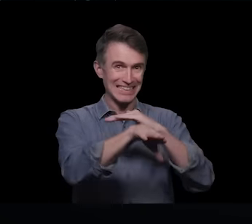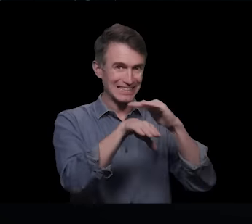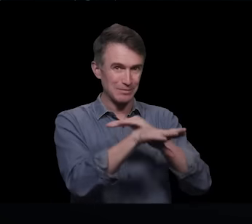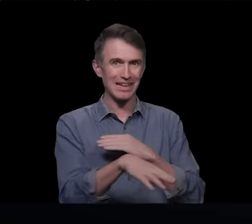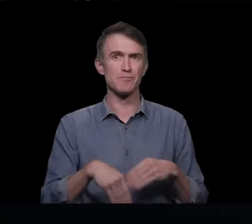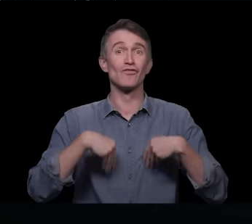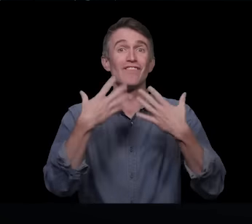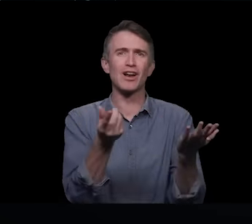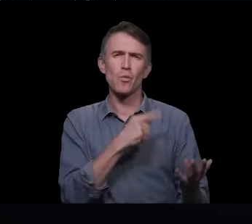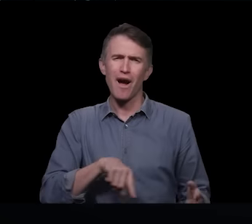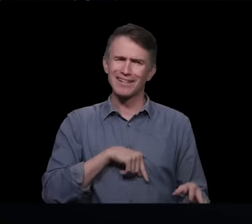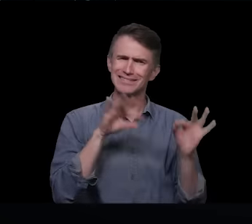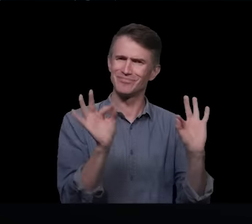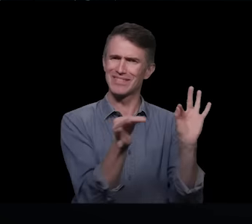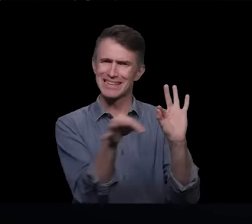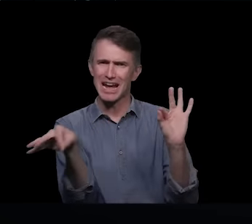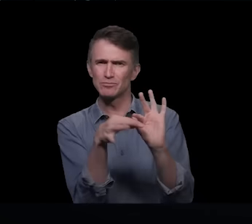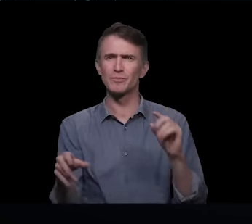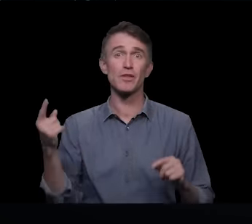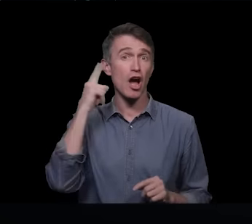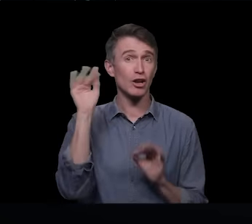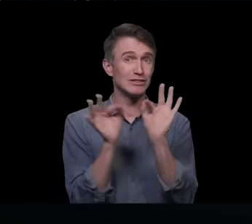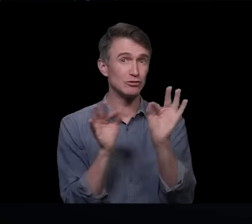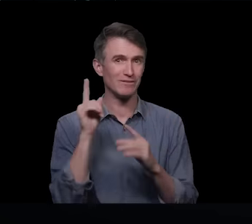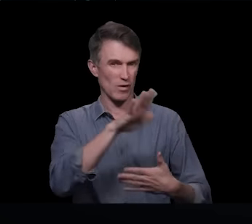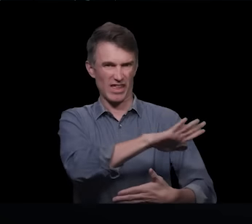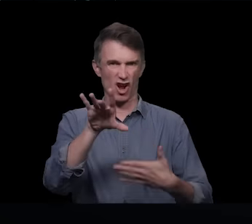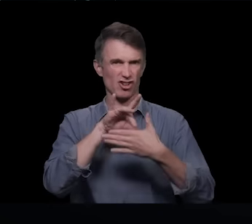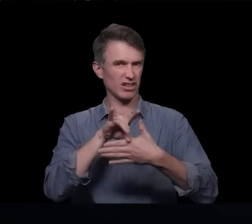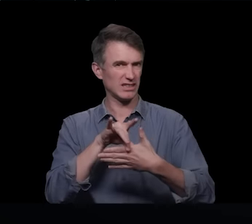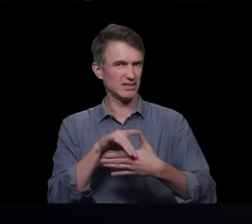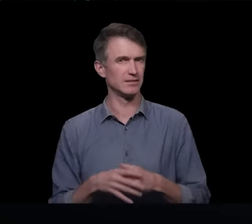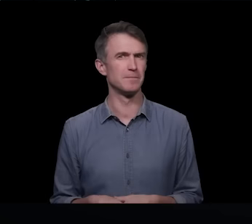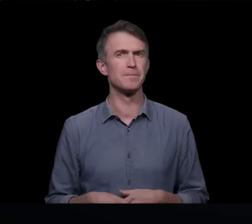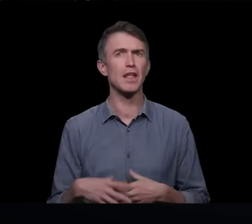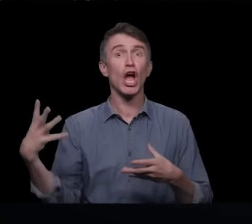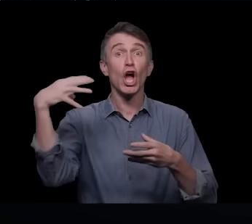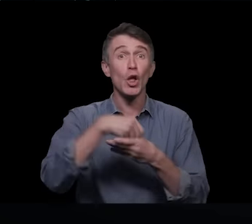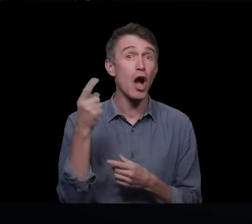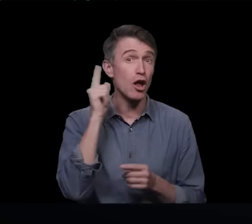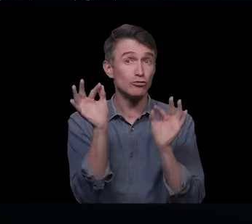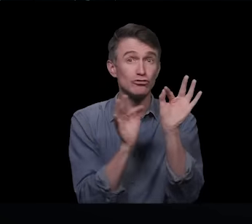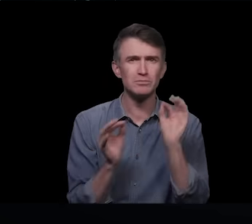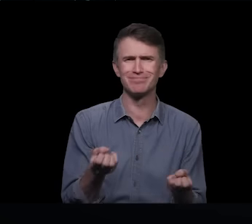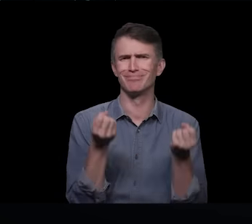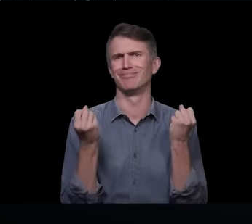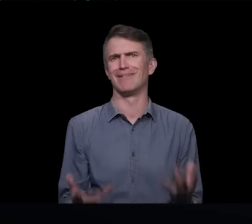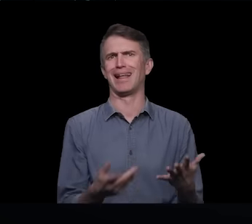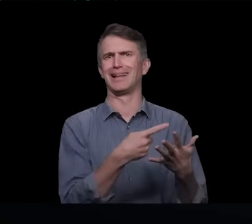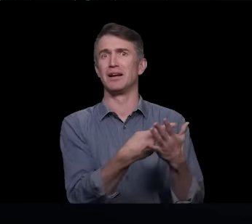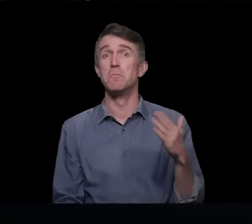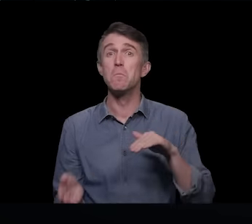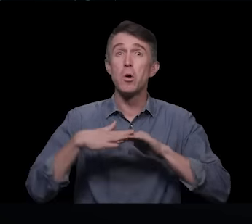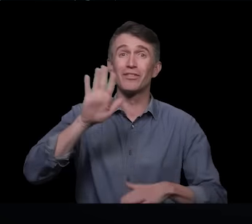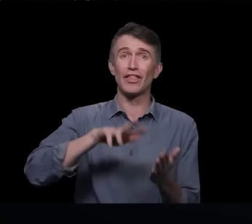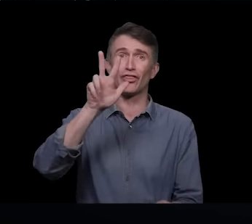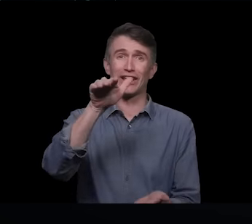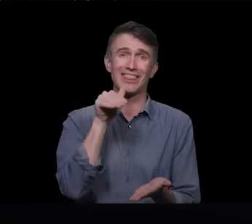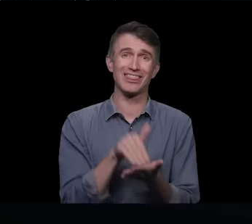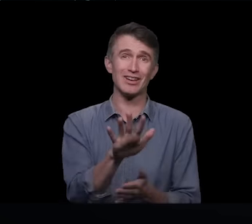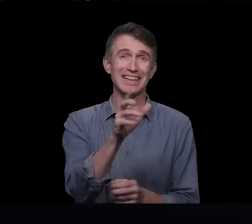to accessibility by providing quality captions and audio description for its content. Including audio description in many of